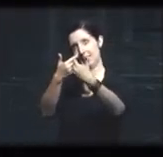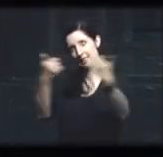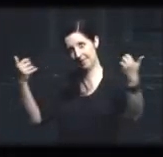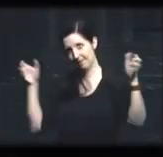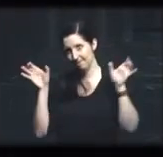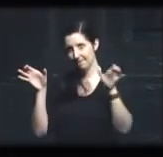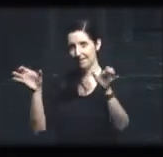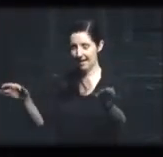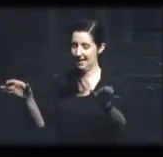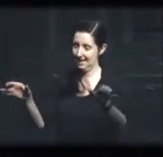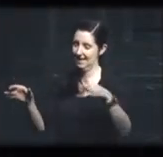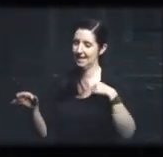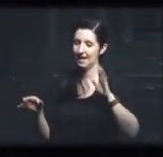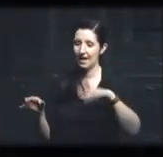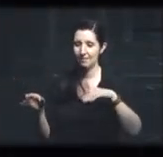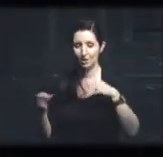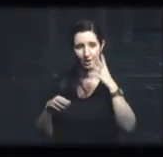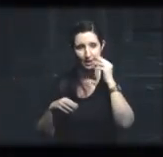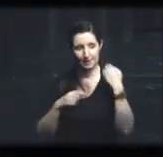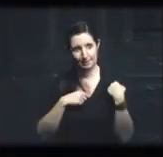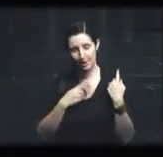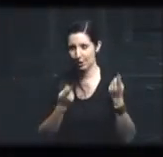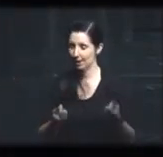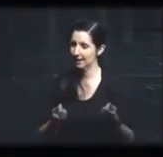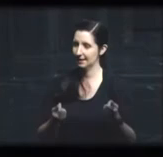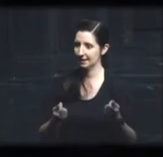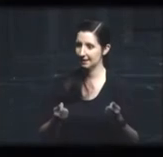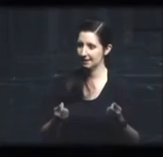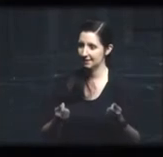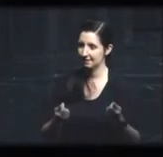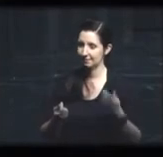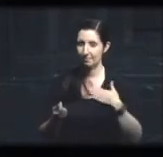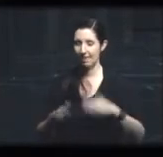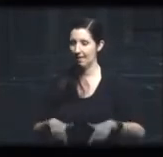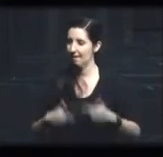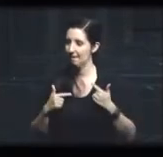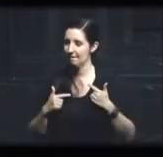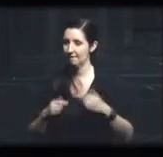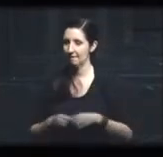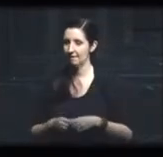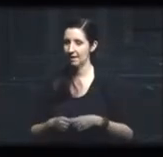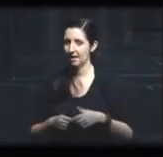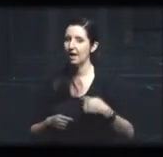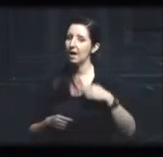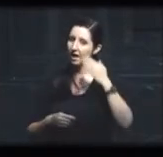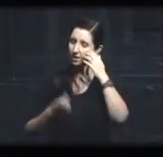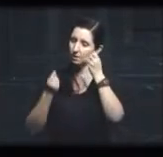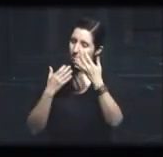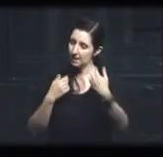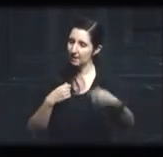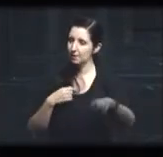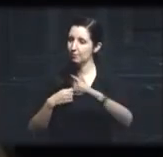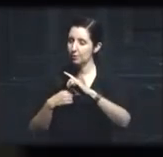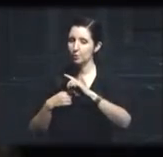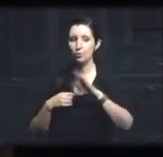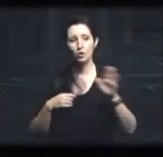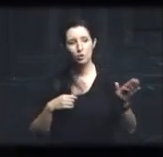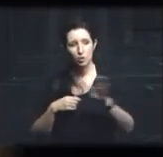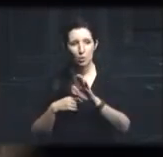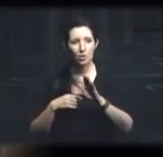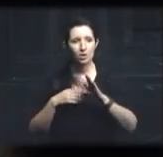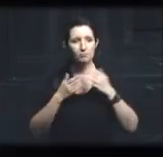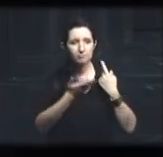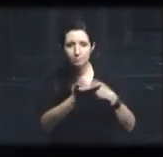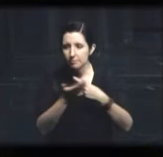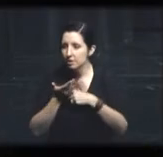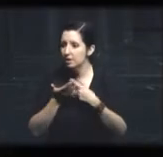it divided. You all, I know many of you, and I know the dialogues and conversations that you host in